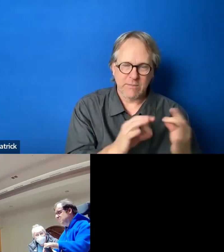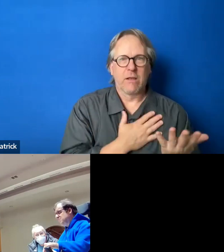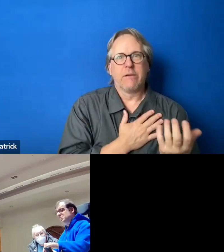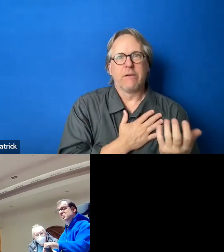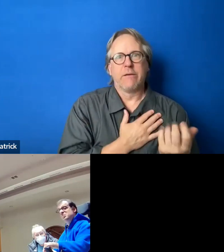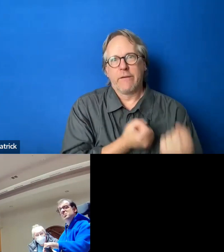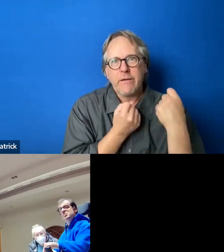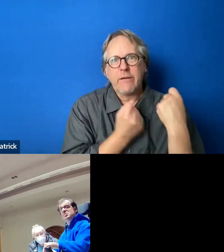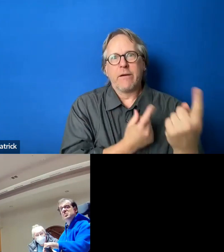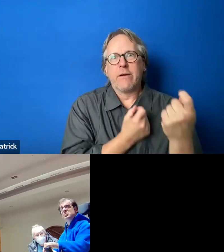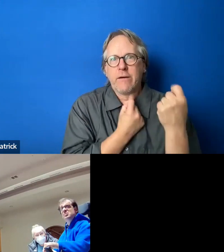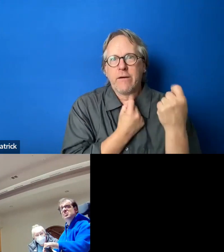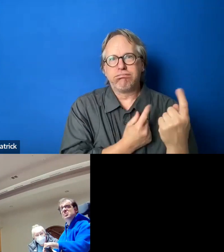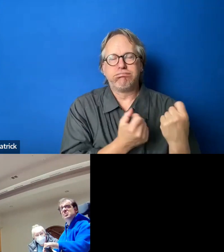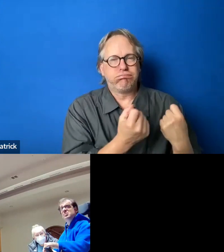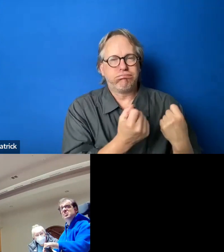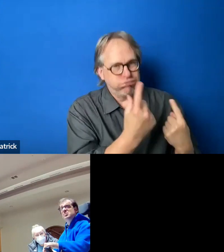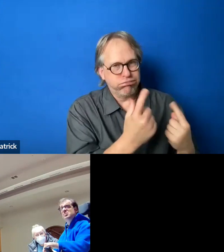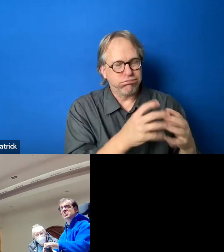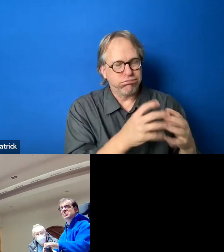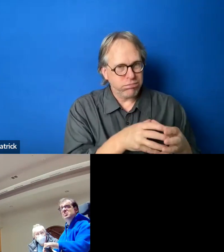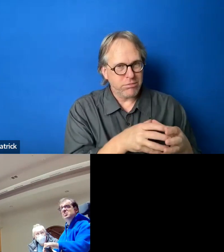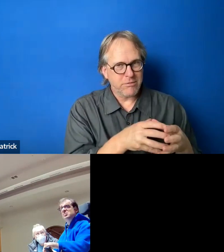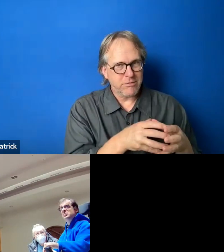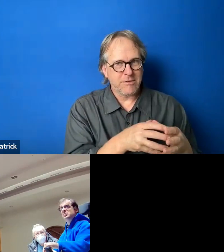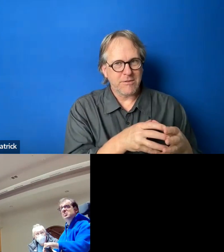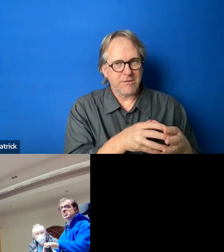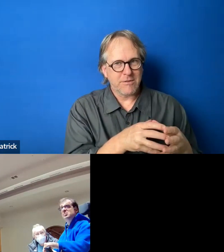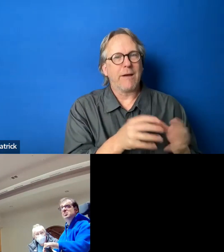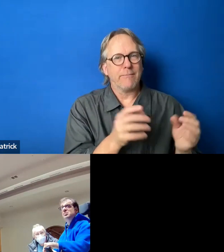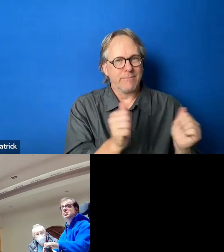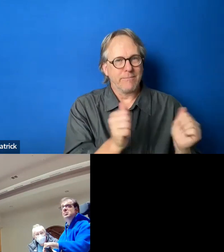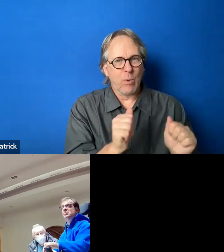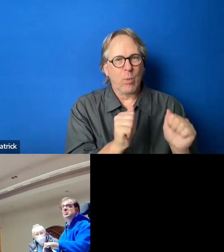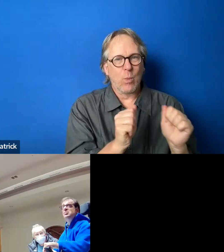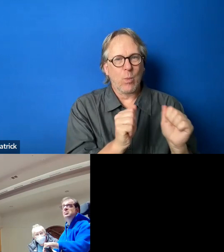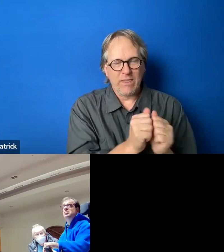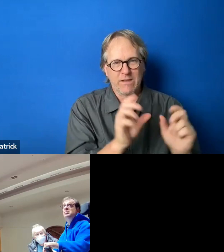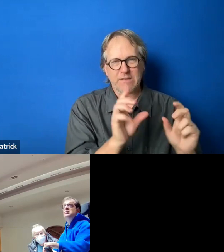And where the assumption is that people are disabled.